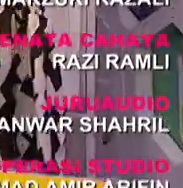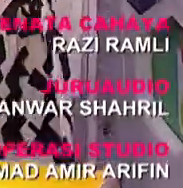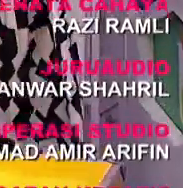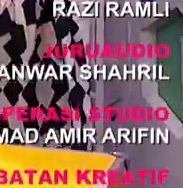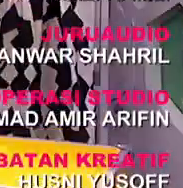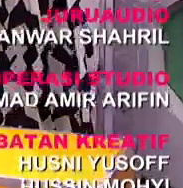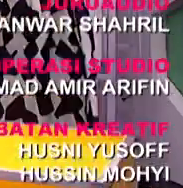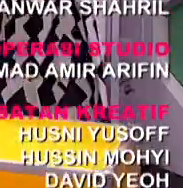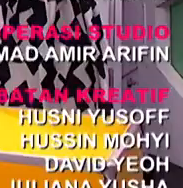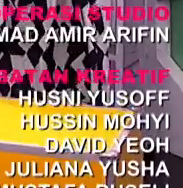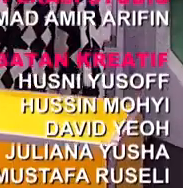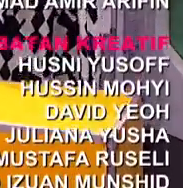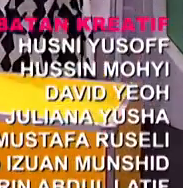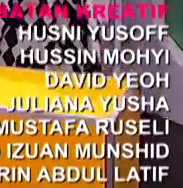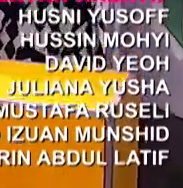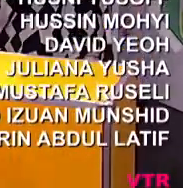1, 2, 3.